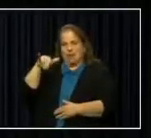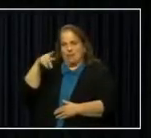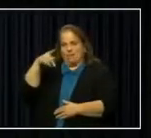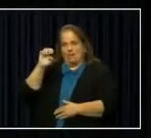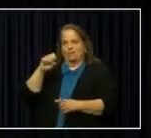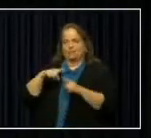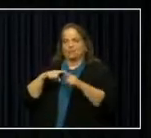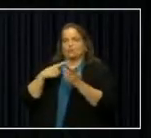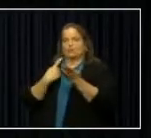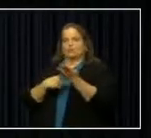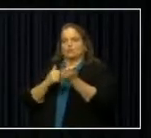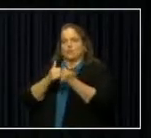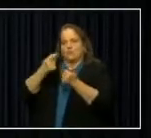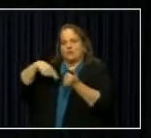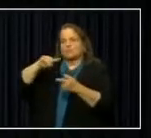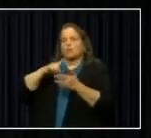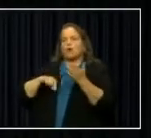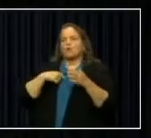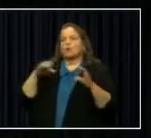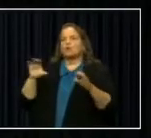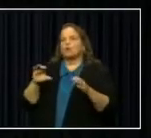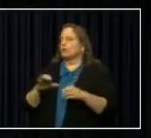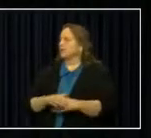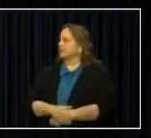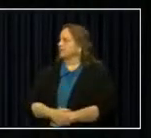talk us through what we're doing.